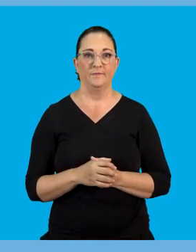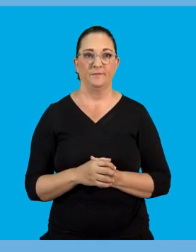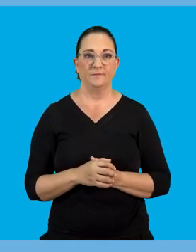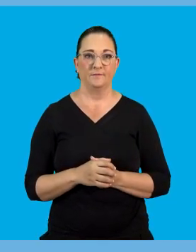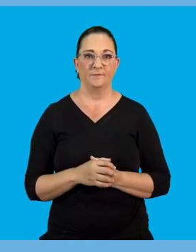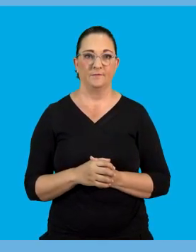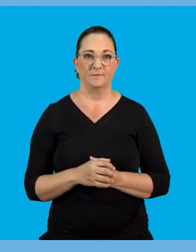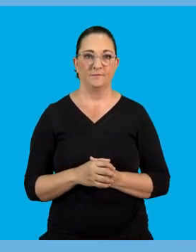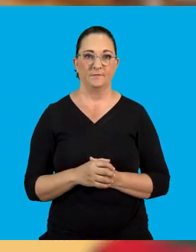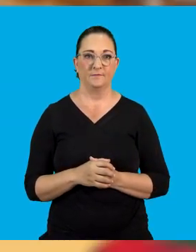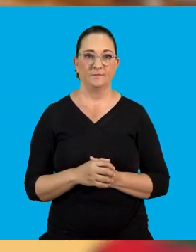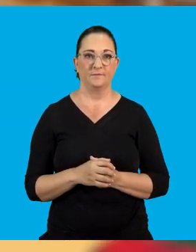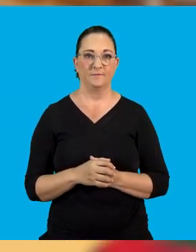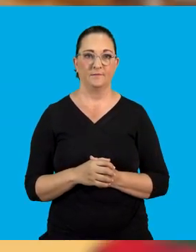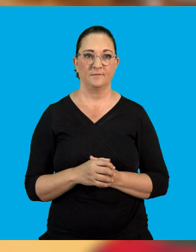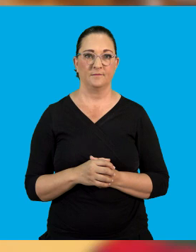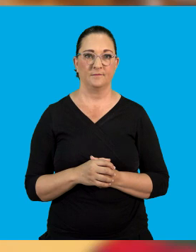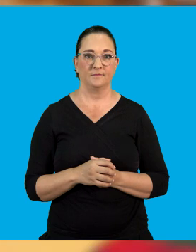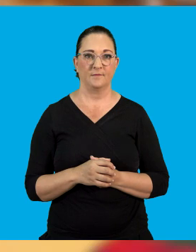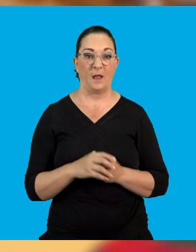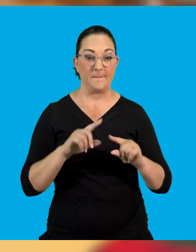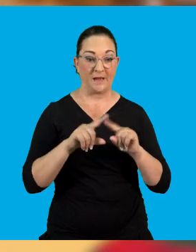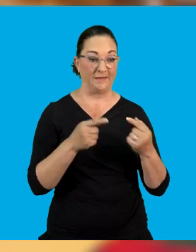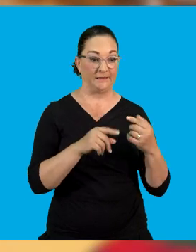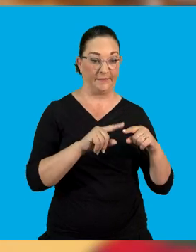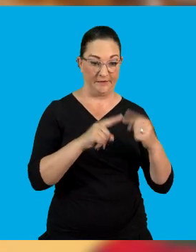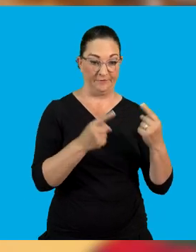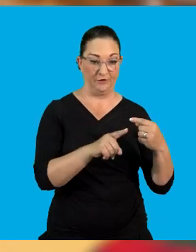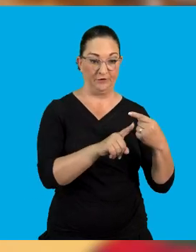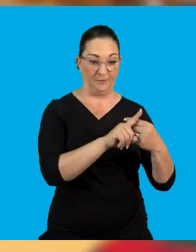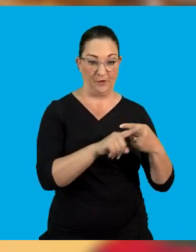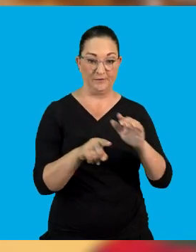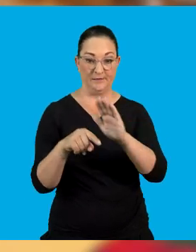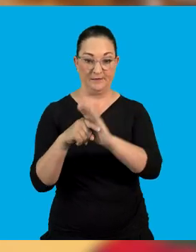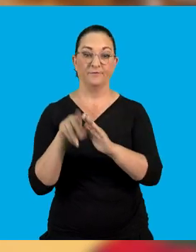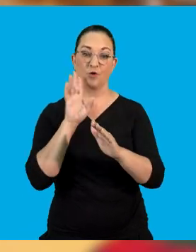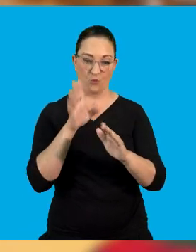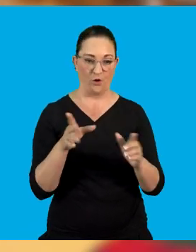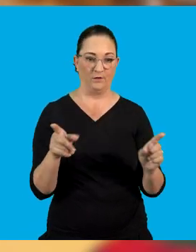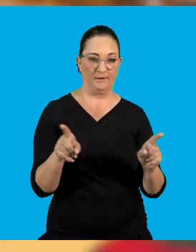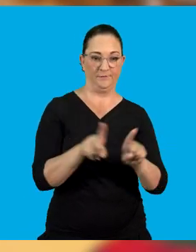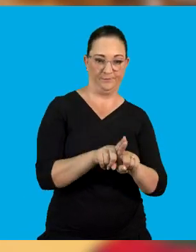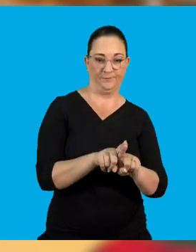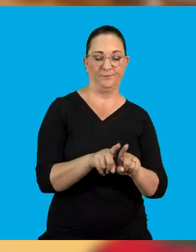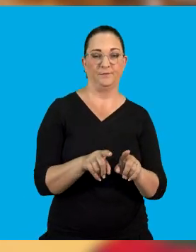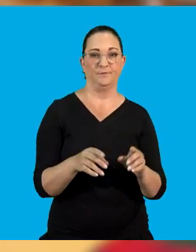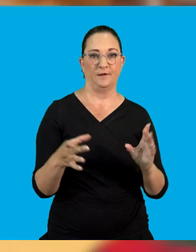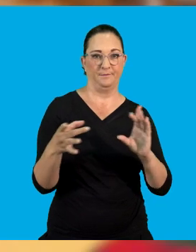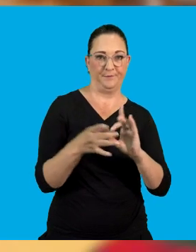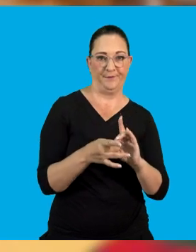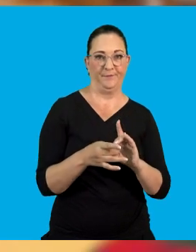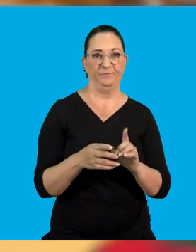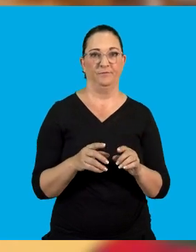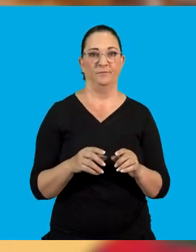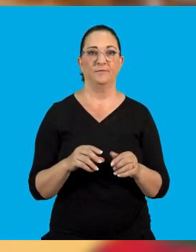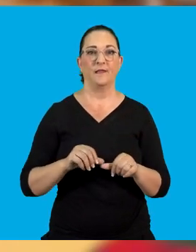charges repel as the law states, and unlike charges are going to attract each other. So learners, before